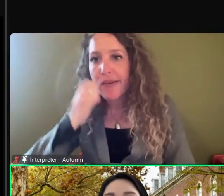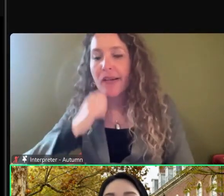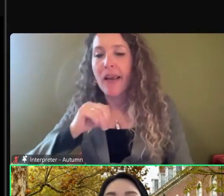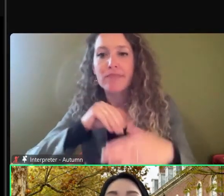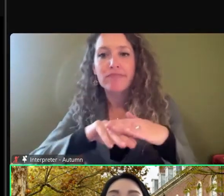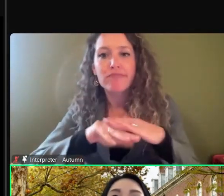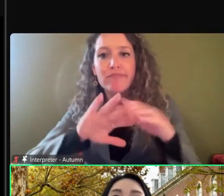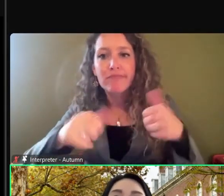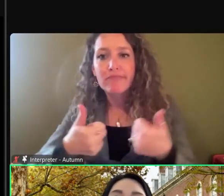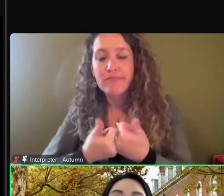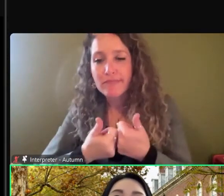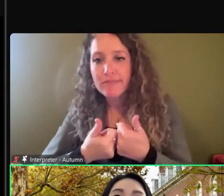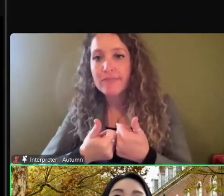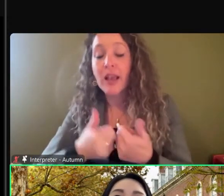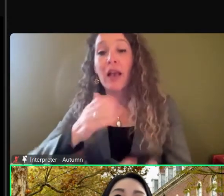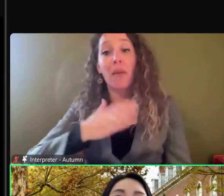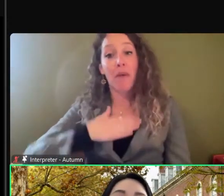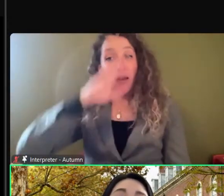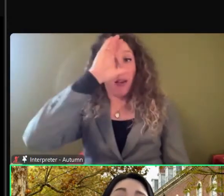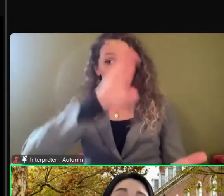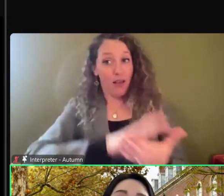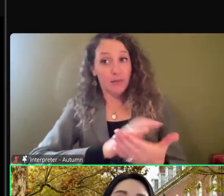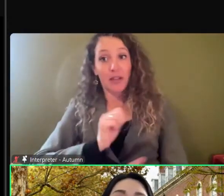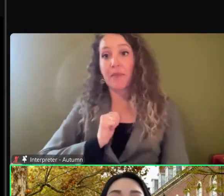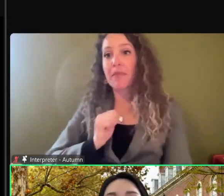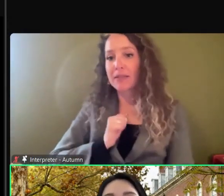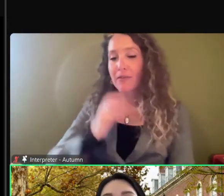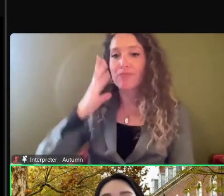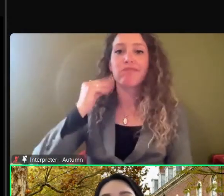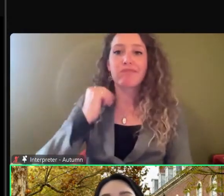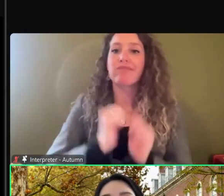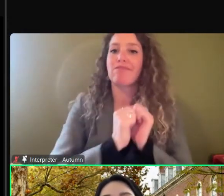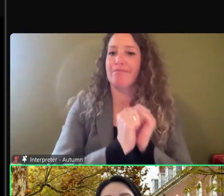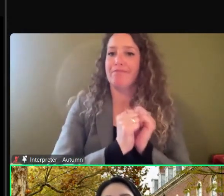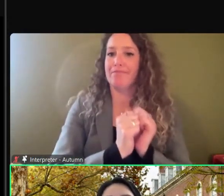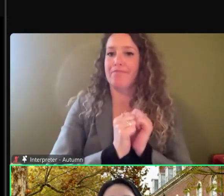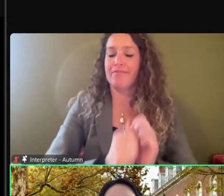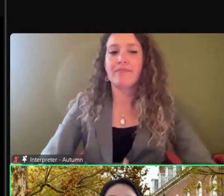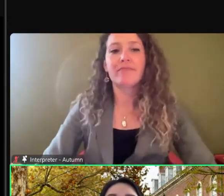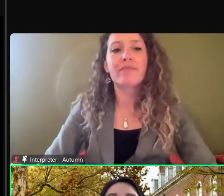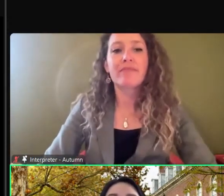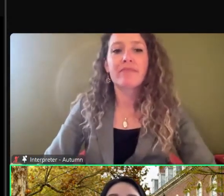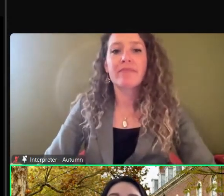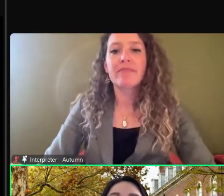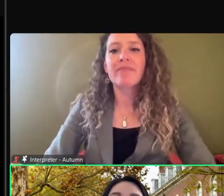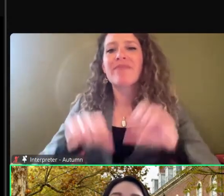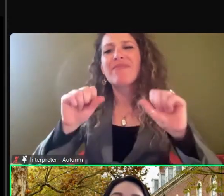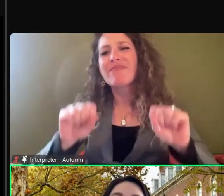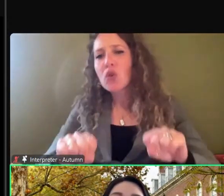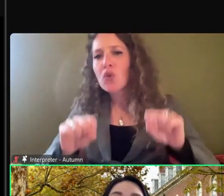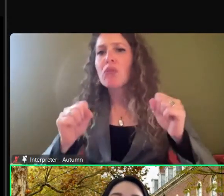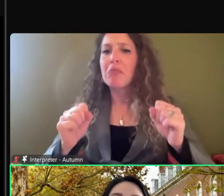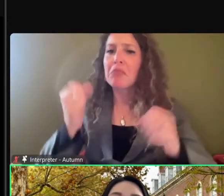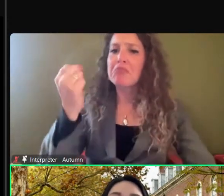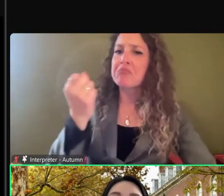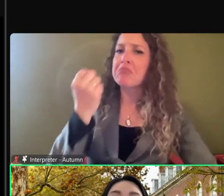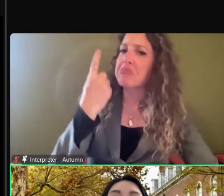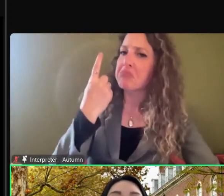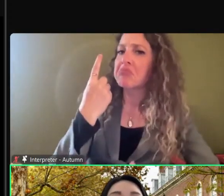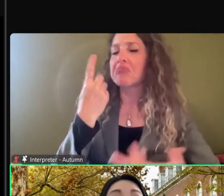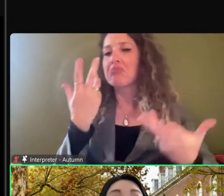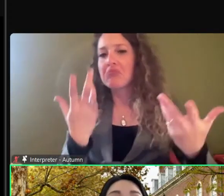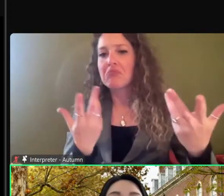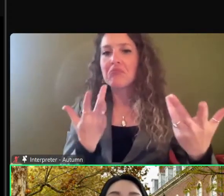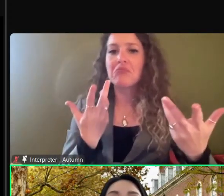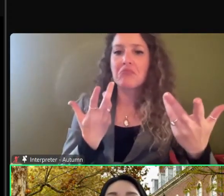accessibility challenges that my husband and I encounter together. This can be understood as a form of a